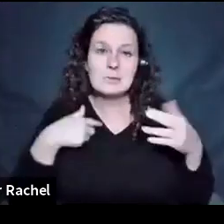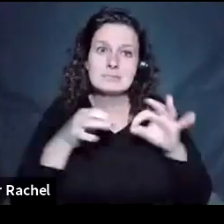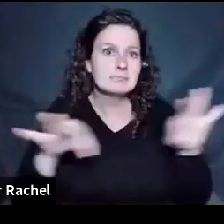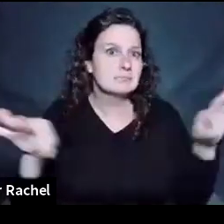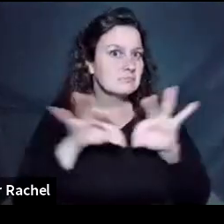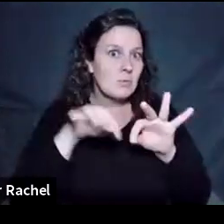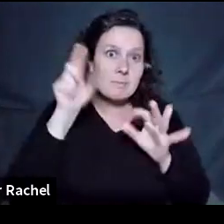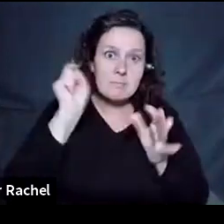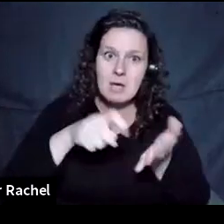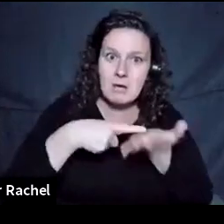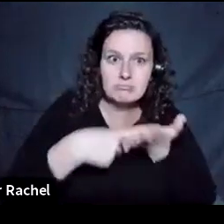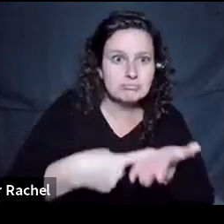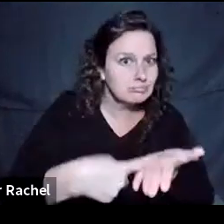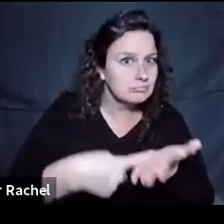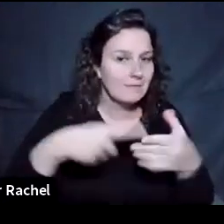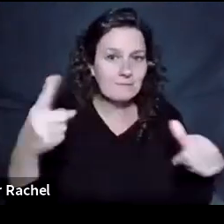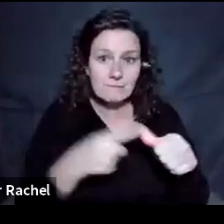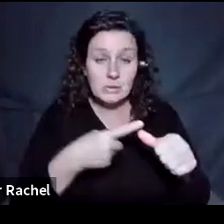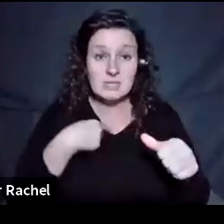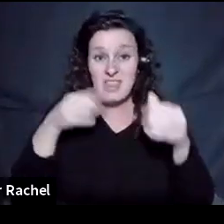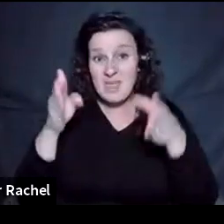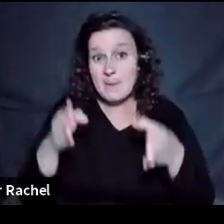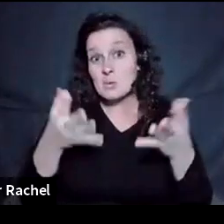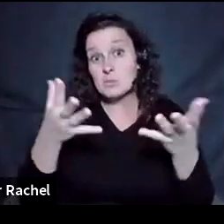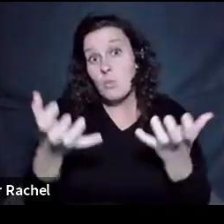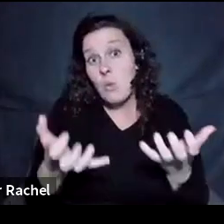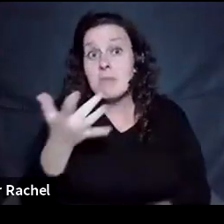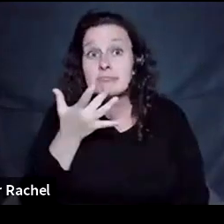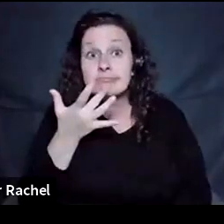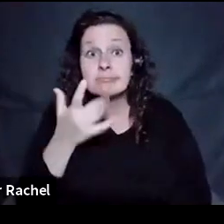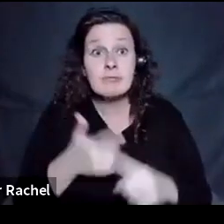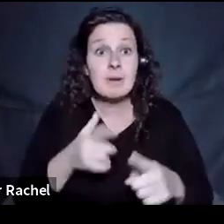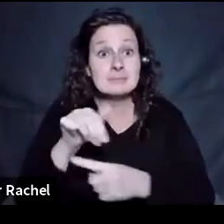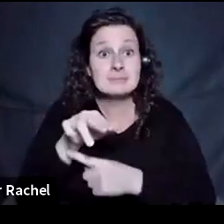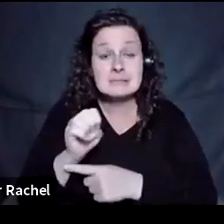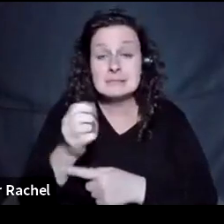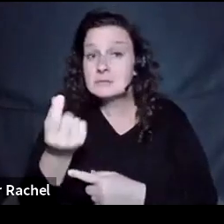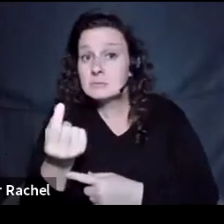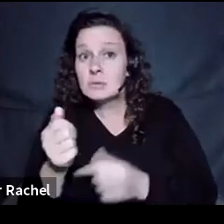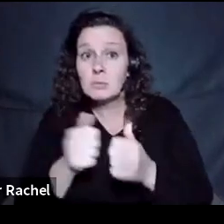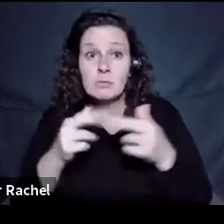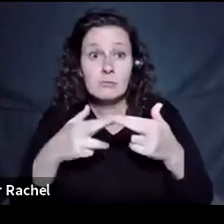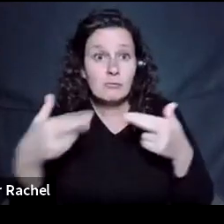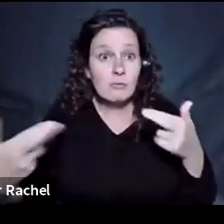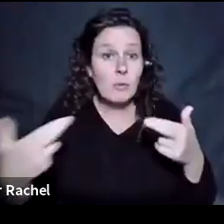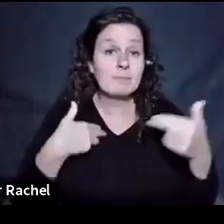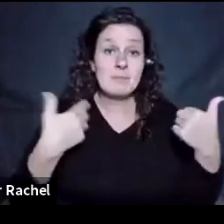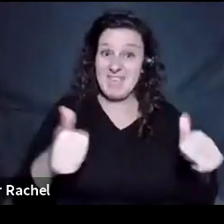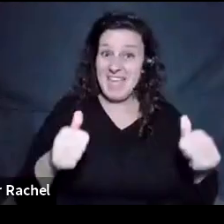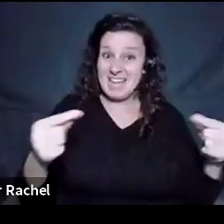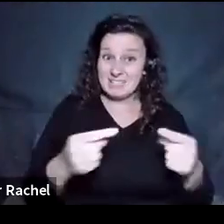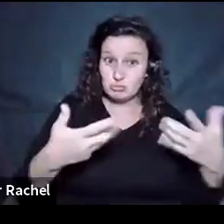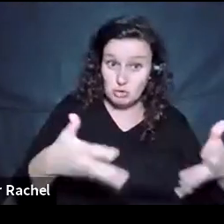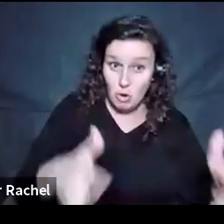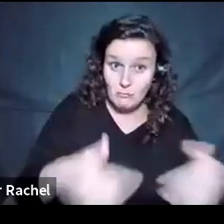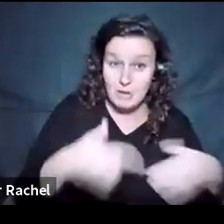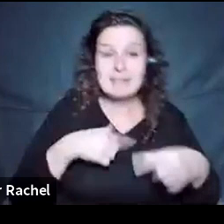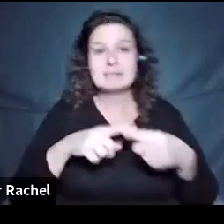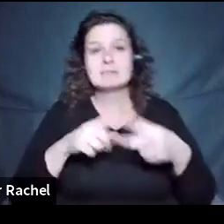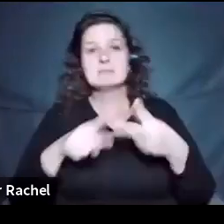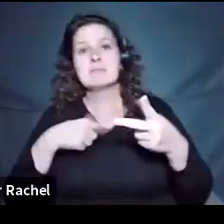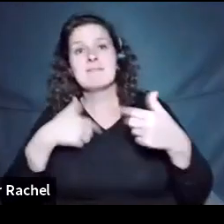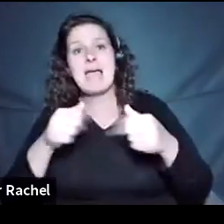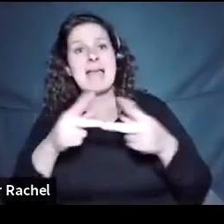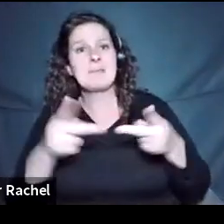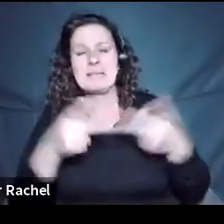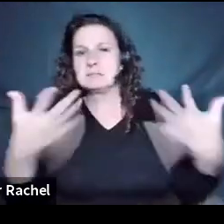conversation happens about what the person is looking to get out of a scene. With rope, are there any injuries? Are there any places that they don't want to